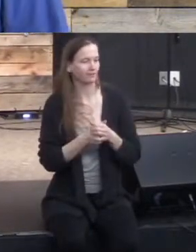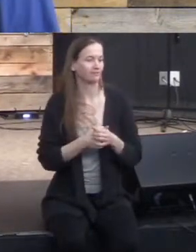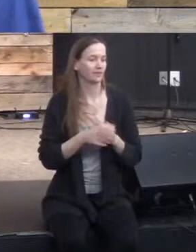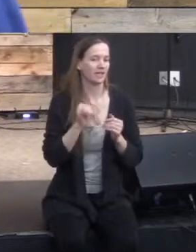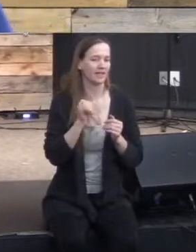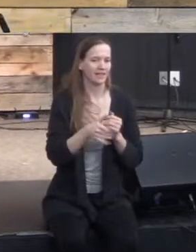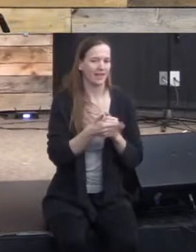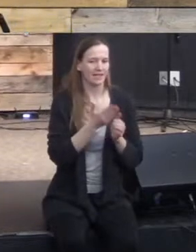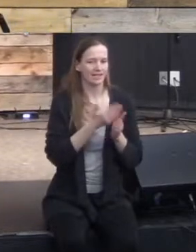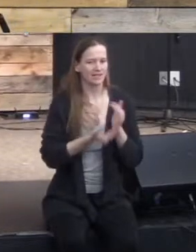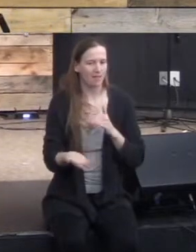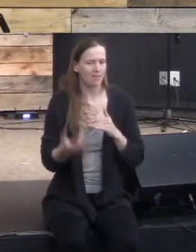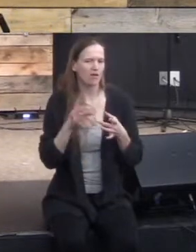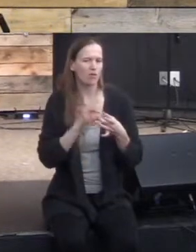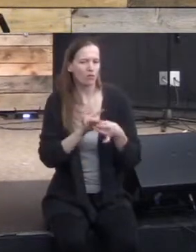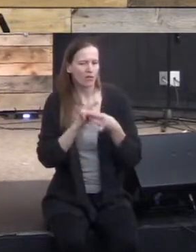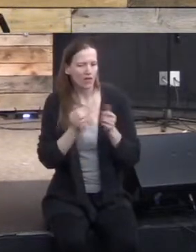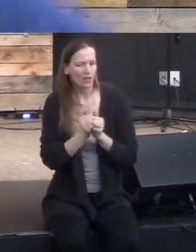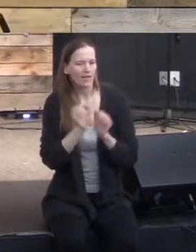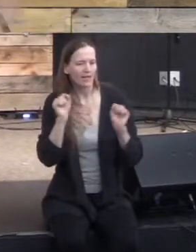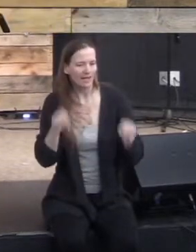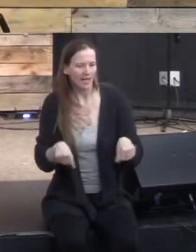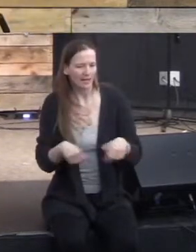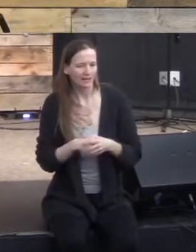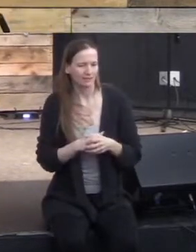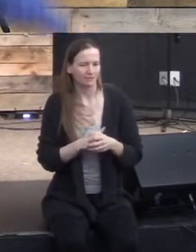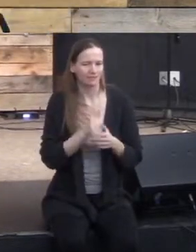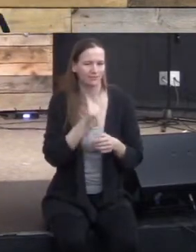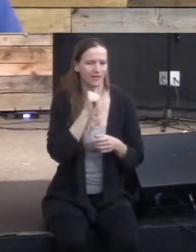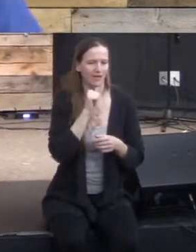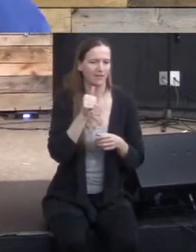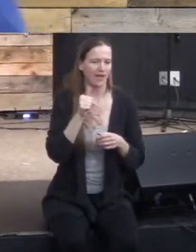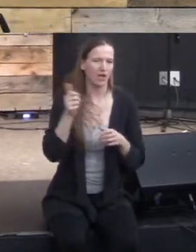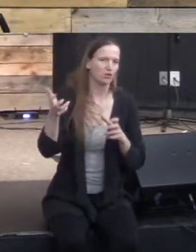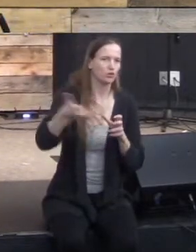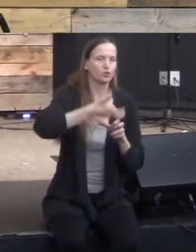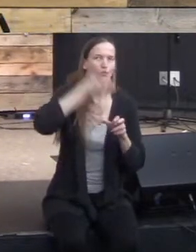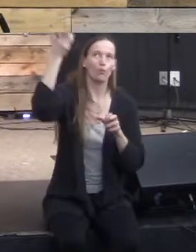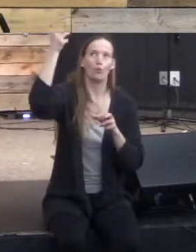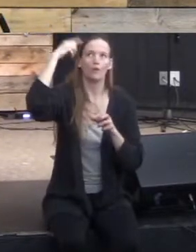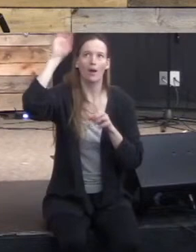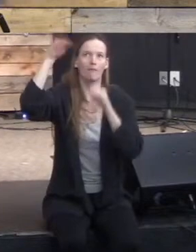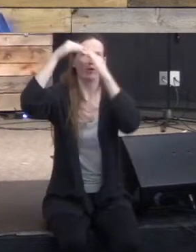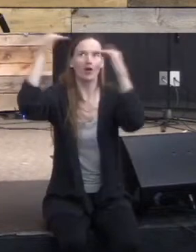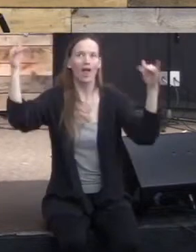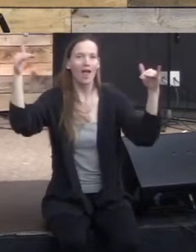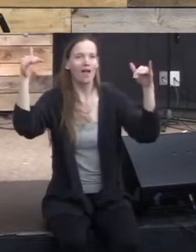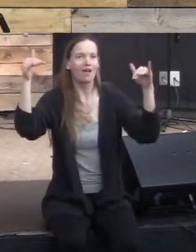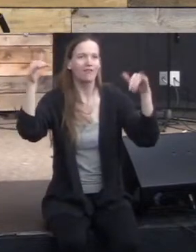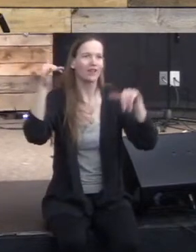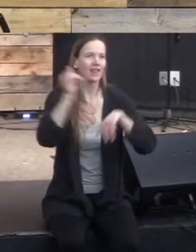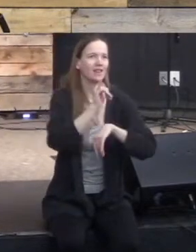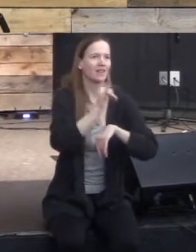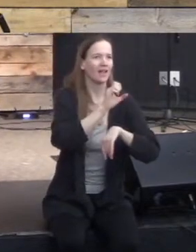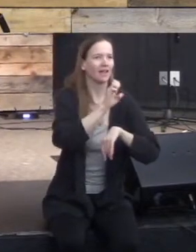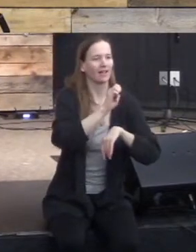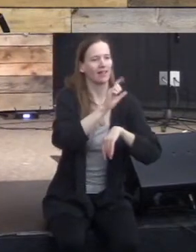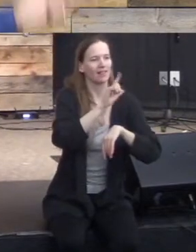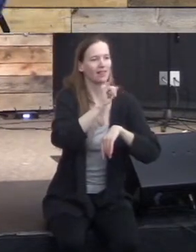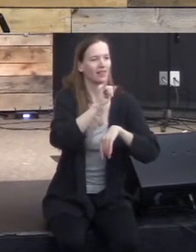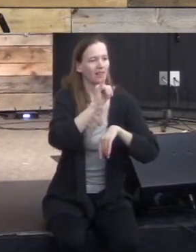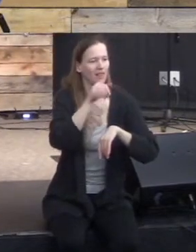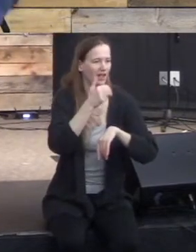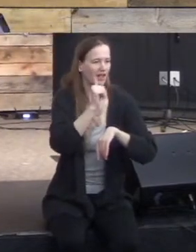can relate to. I'm not going to be swooped up to glory like Elijah. I'm not going to be spared all that sort of stuff. I'm not